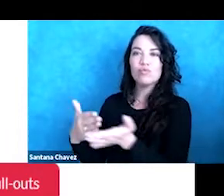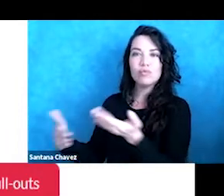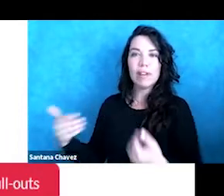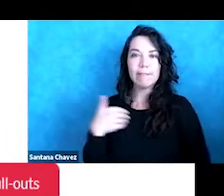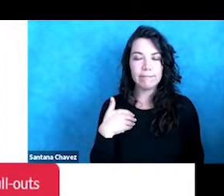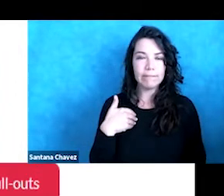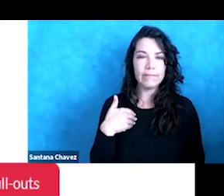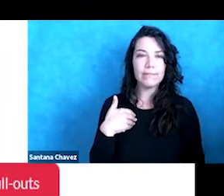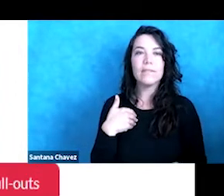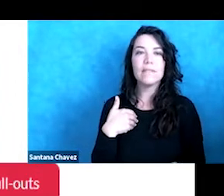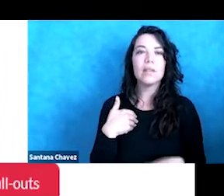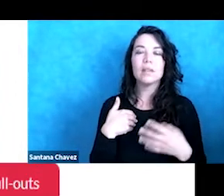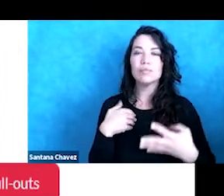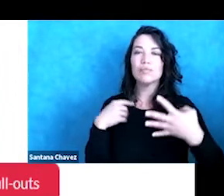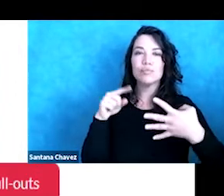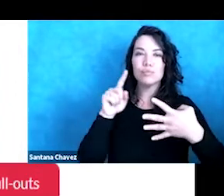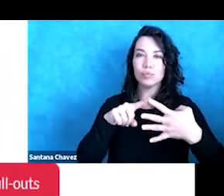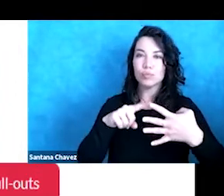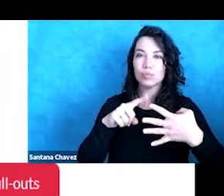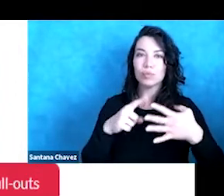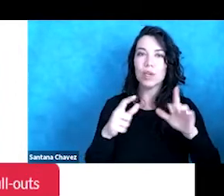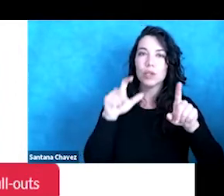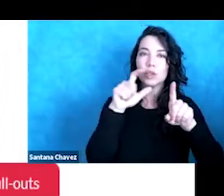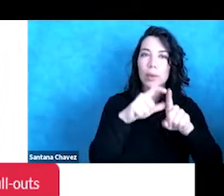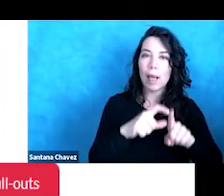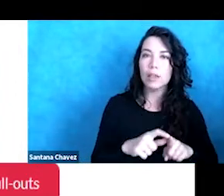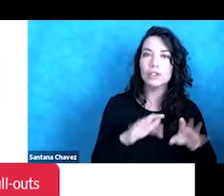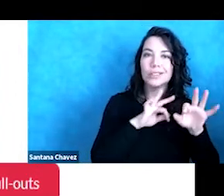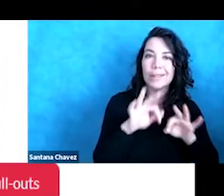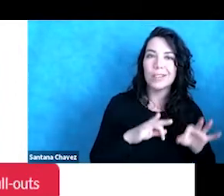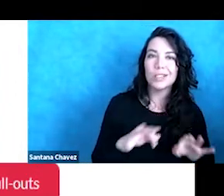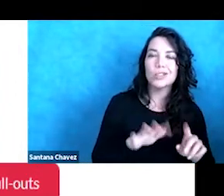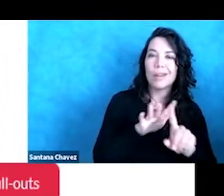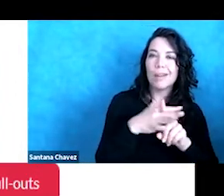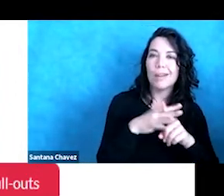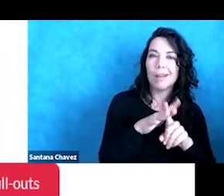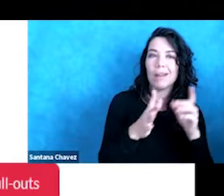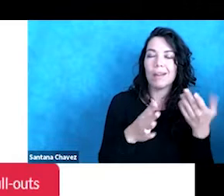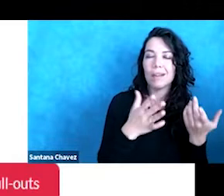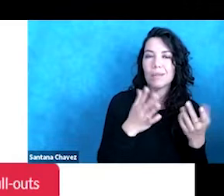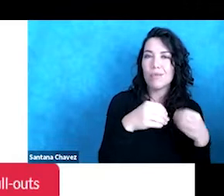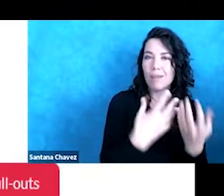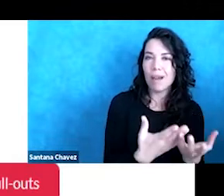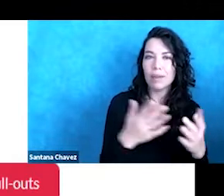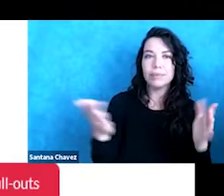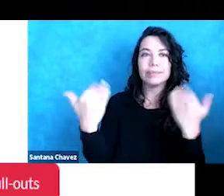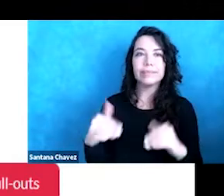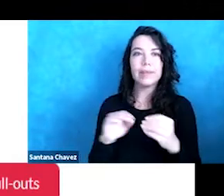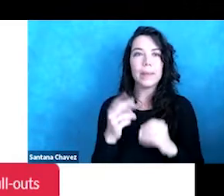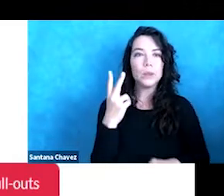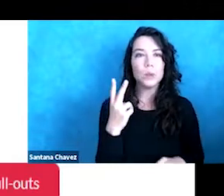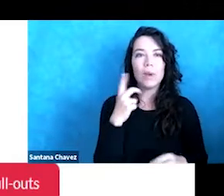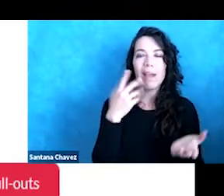the terminology, definitions, and contextualization. Then we have section 2, which is the evidence for youth programming.